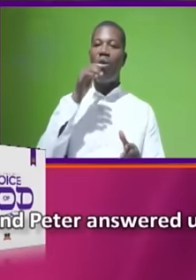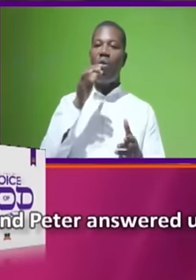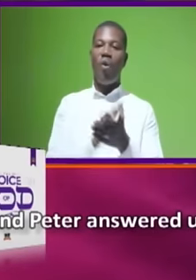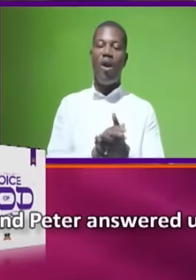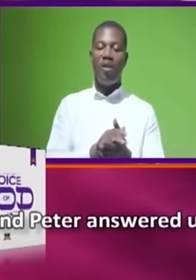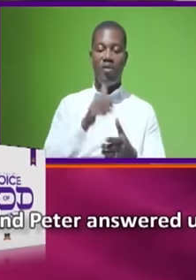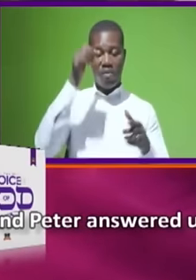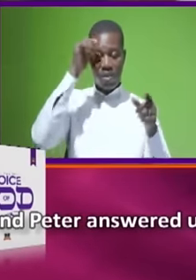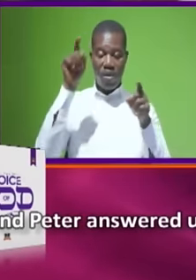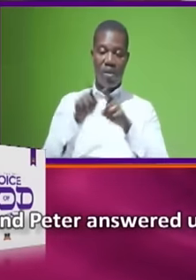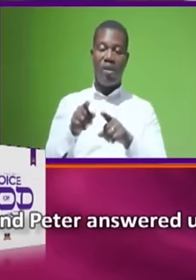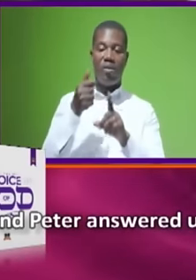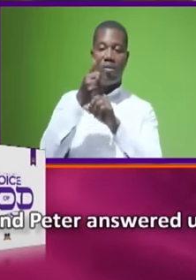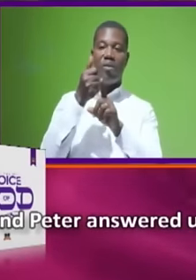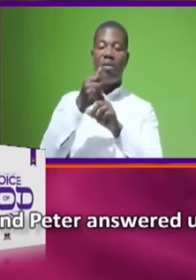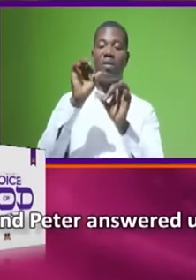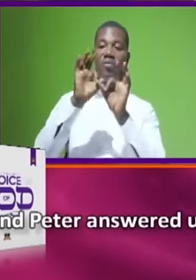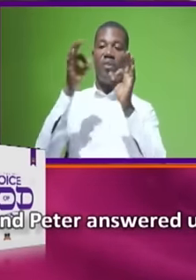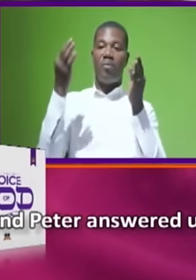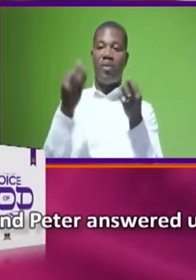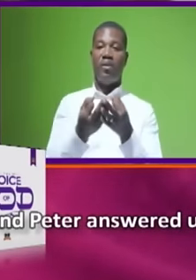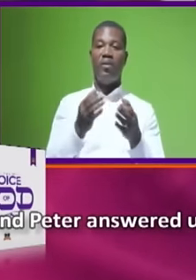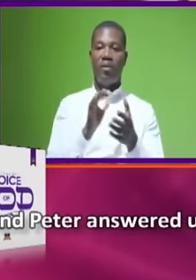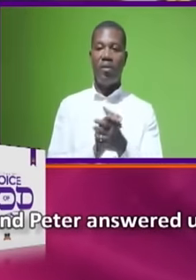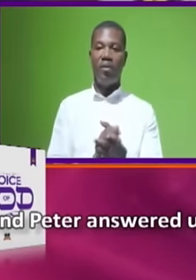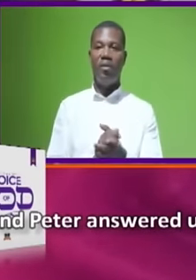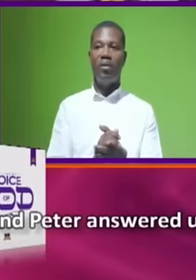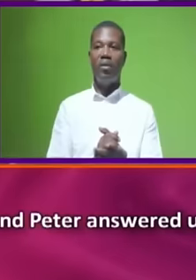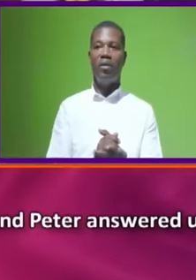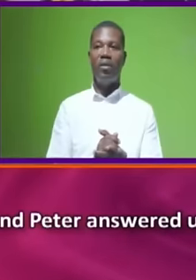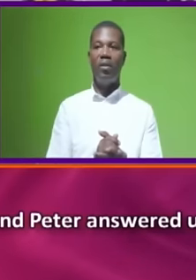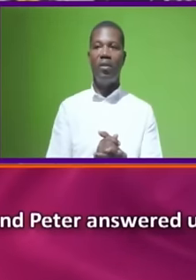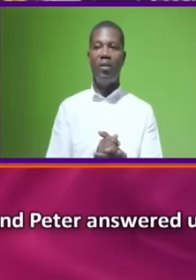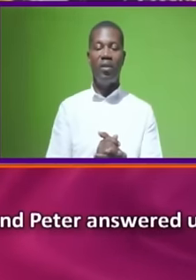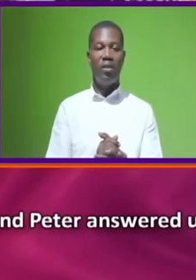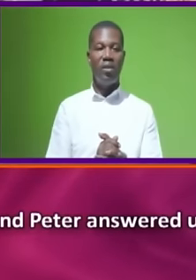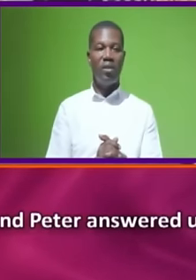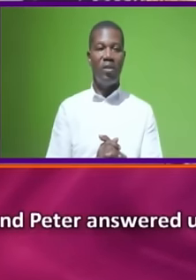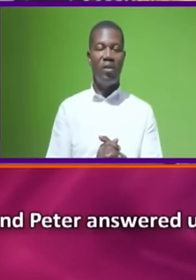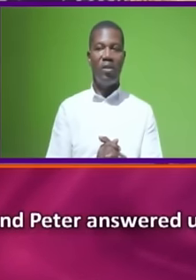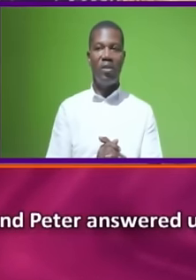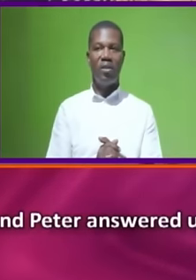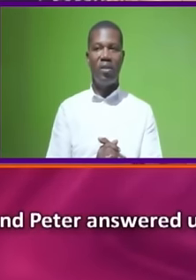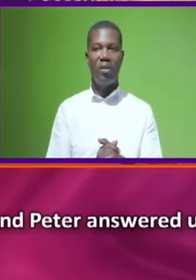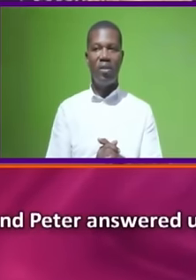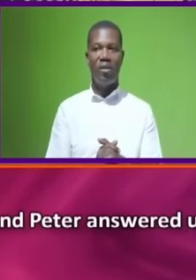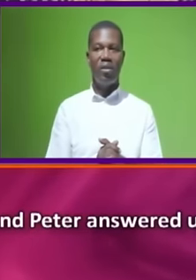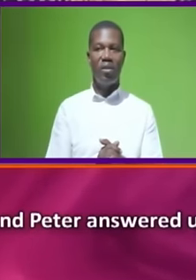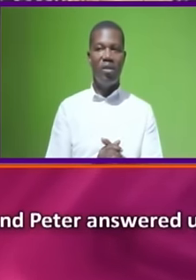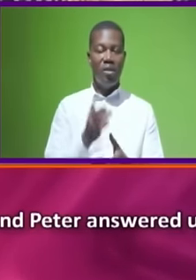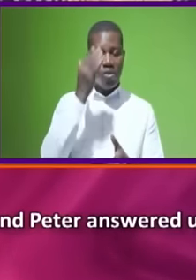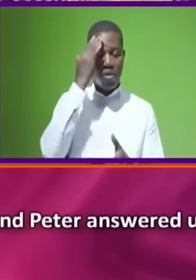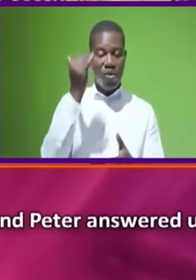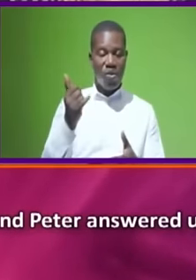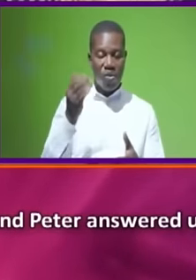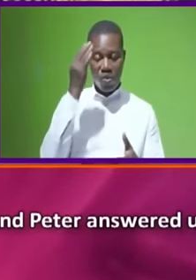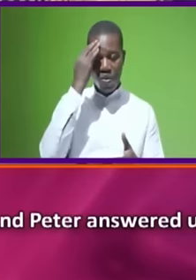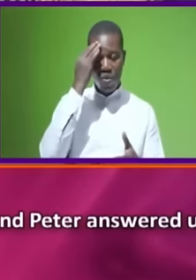one casasu fearful. Ya better was anything about Pimna, why Yarianu yes moja hunto